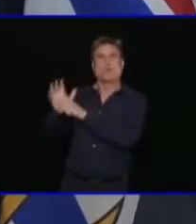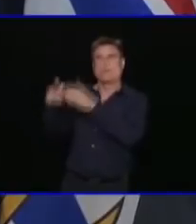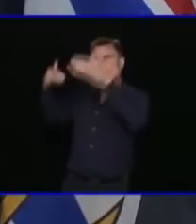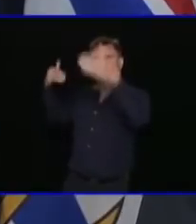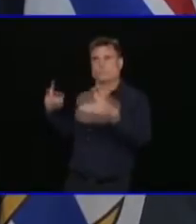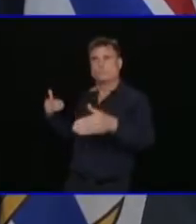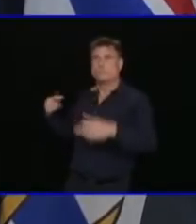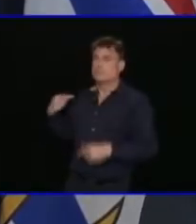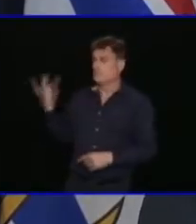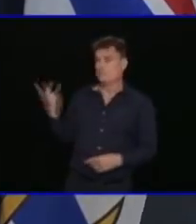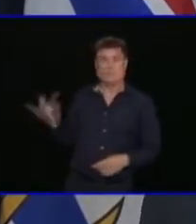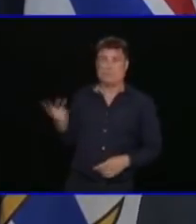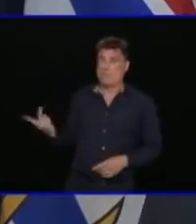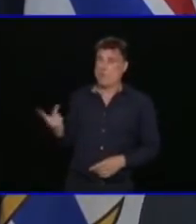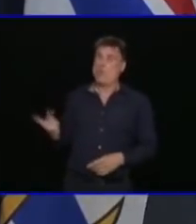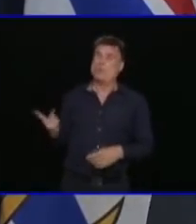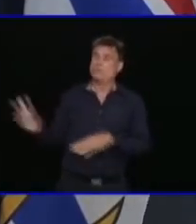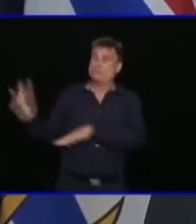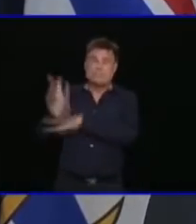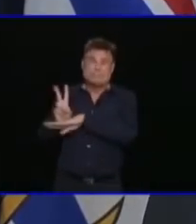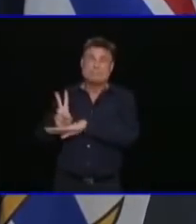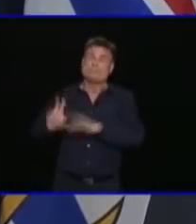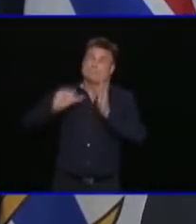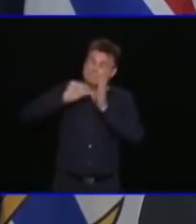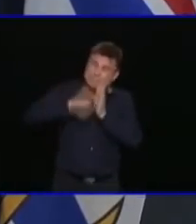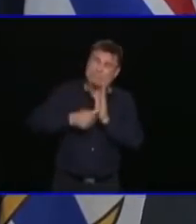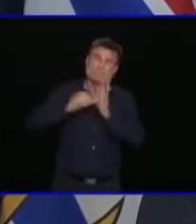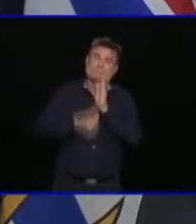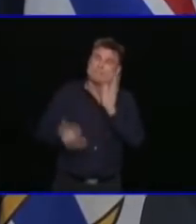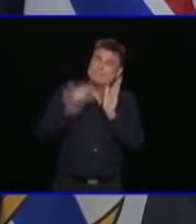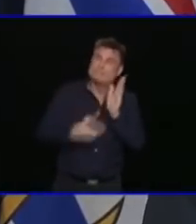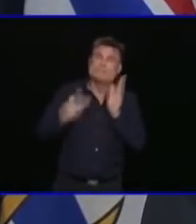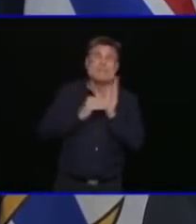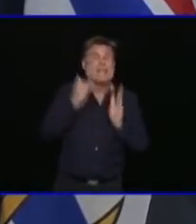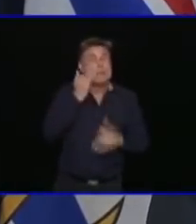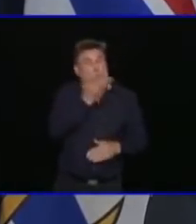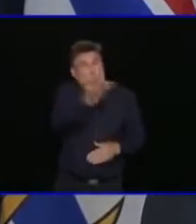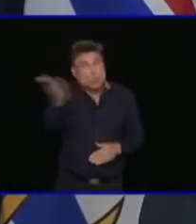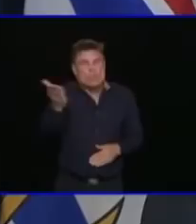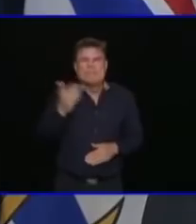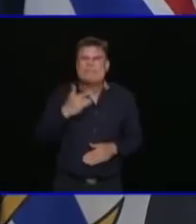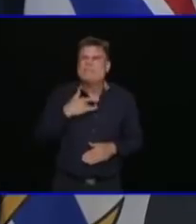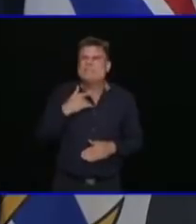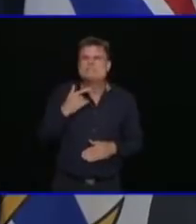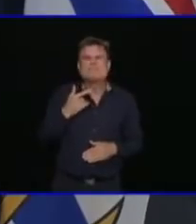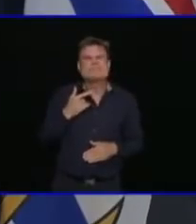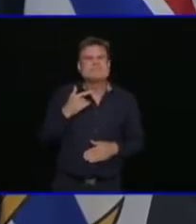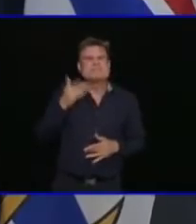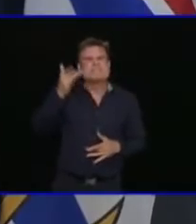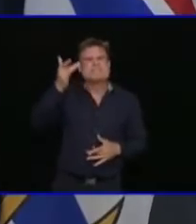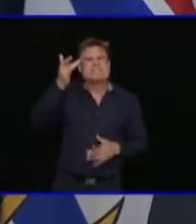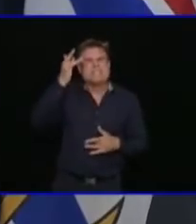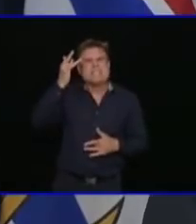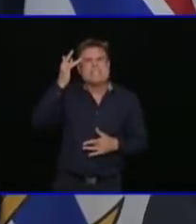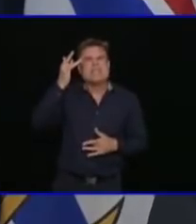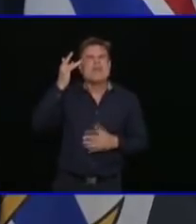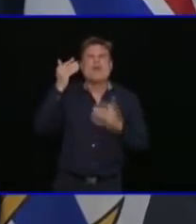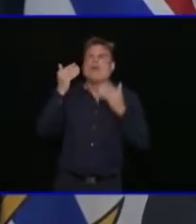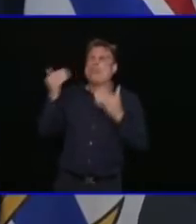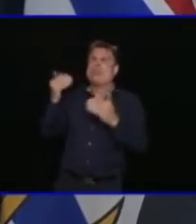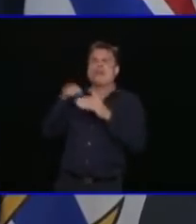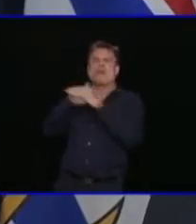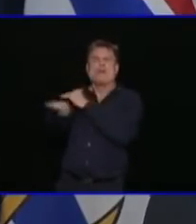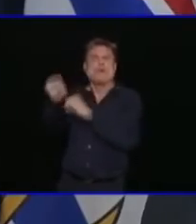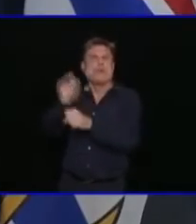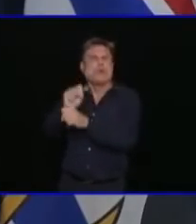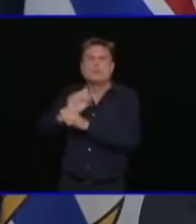Columbians have concerns about their ability to do that is an important finding of the survey, and all the more reason why we're proud that the